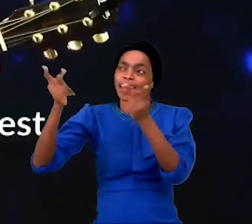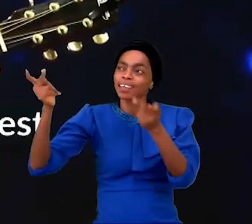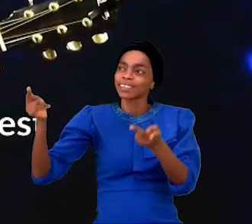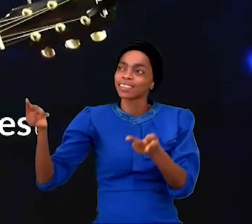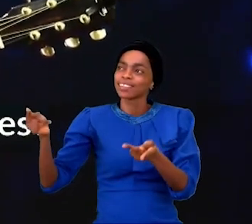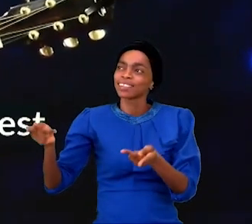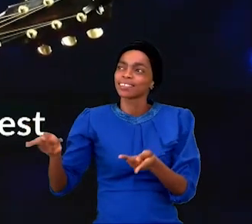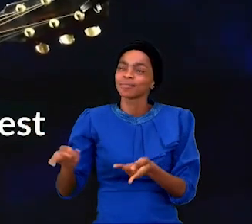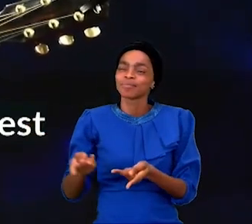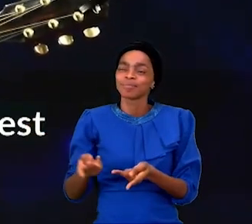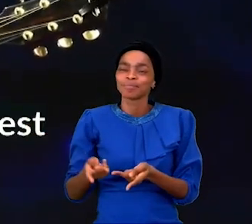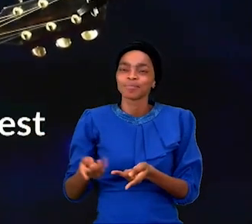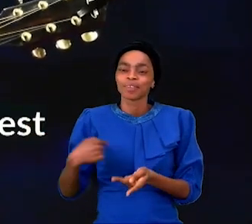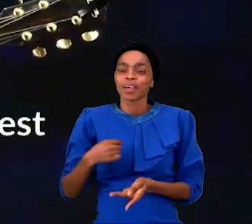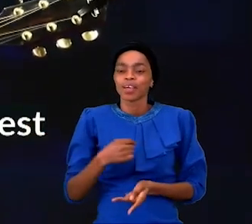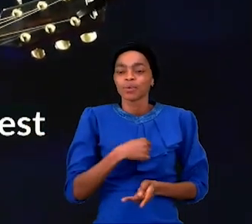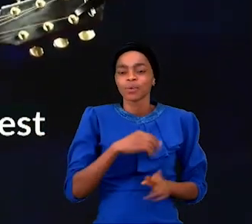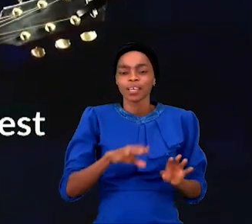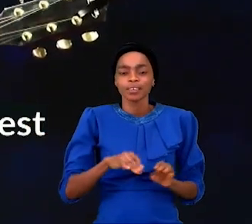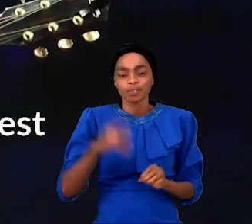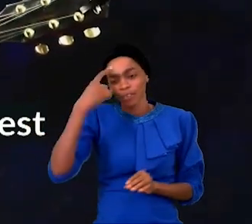are the great high